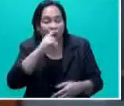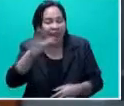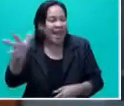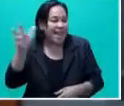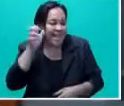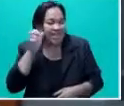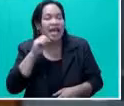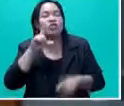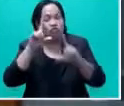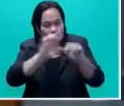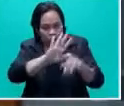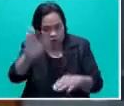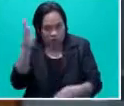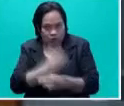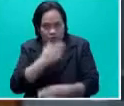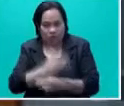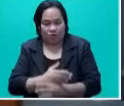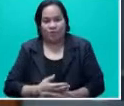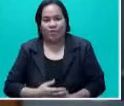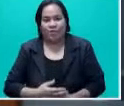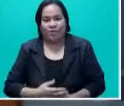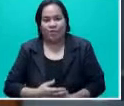work that you're supposed to be doing.